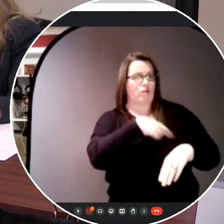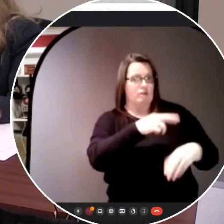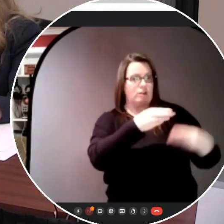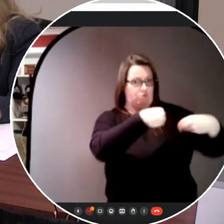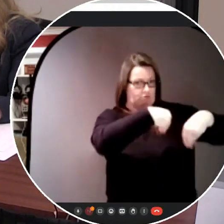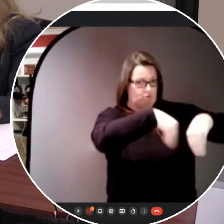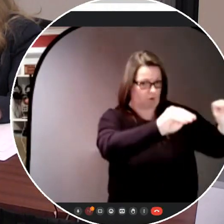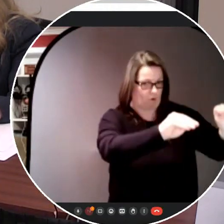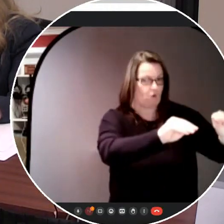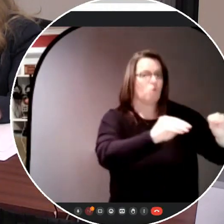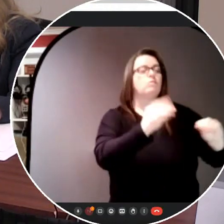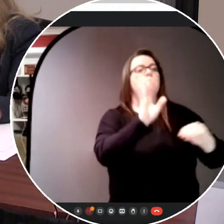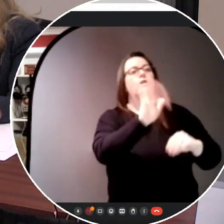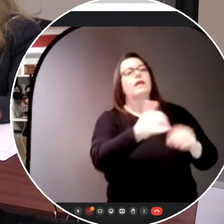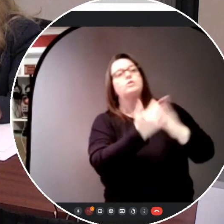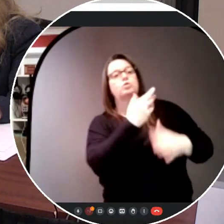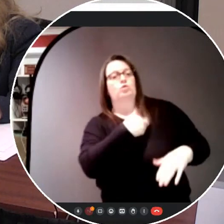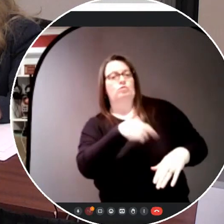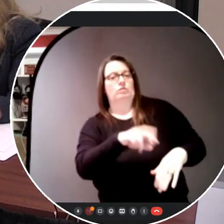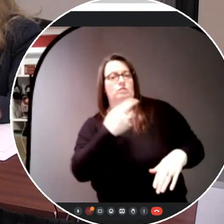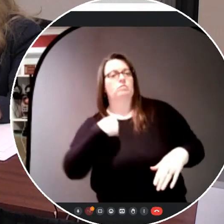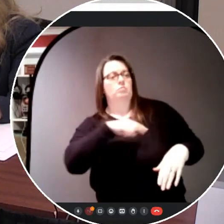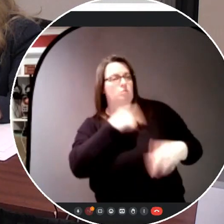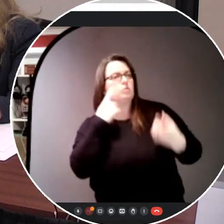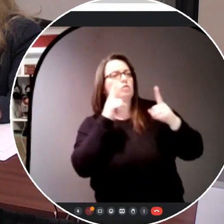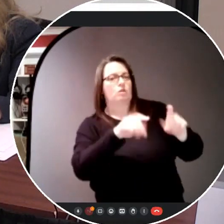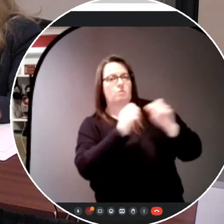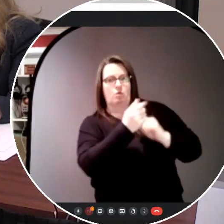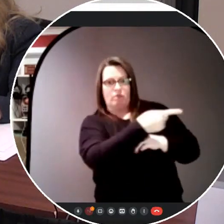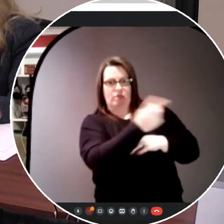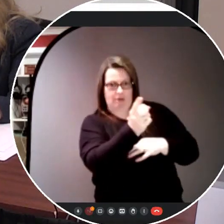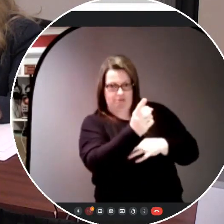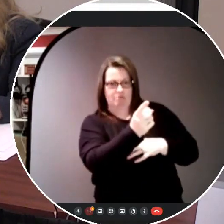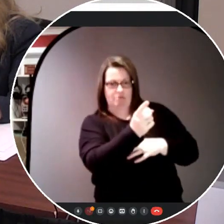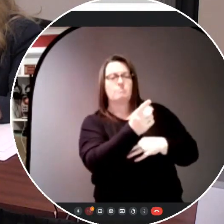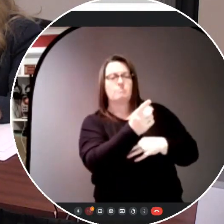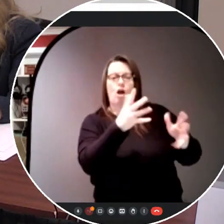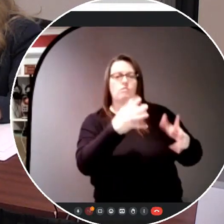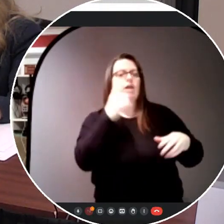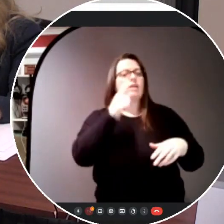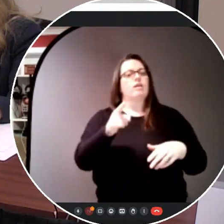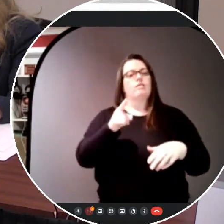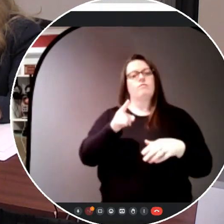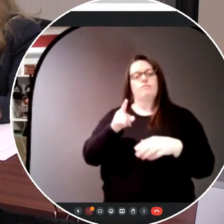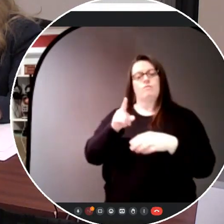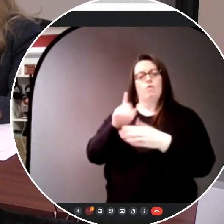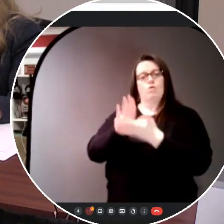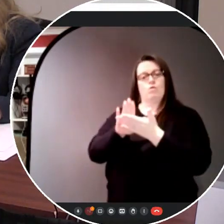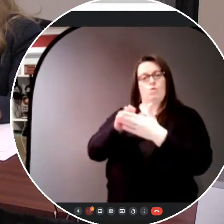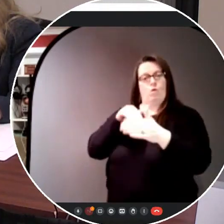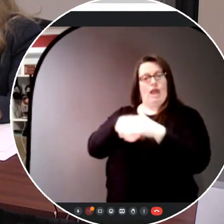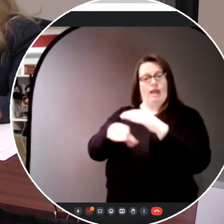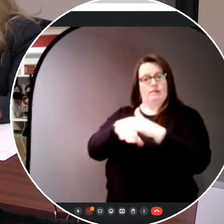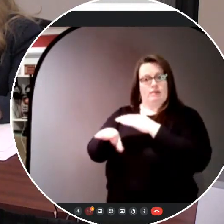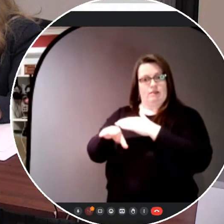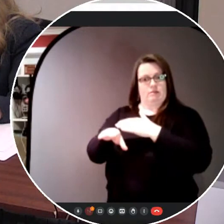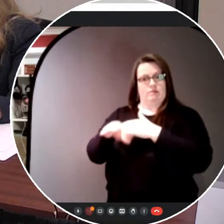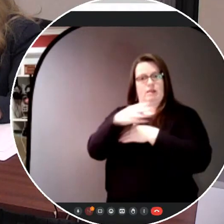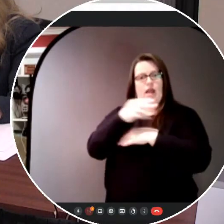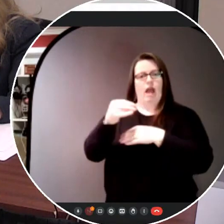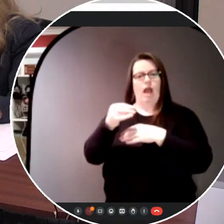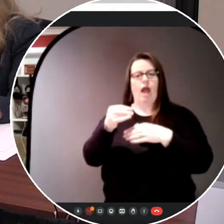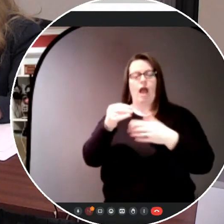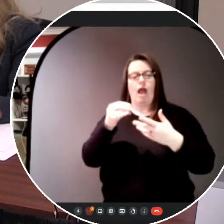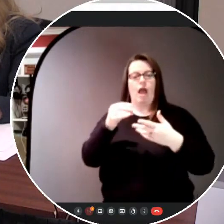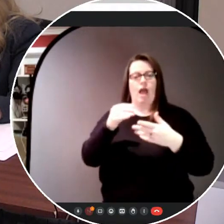agreement with that denomination and the Episcopal Corporation in terms of access to the site and egress from the site, which will be on each other's